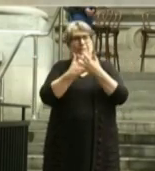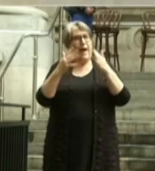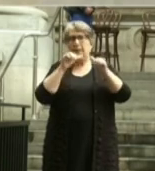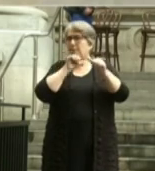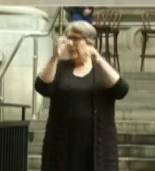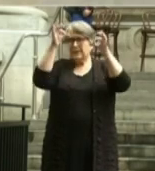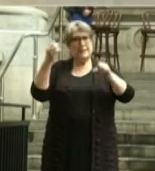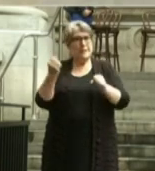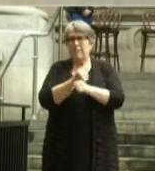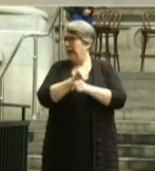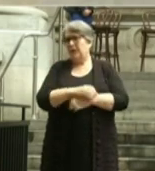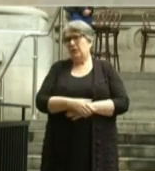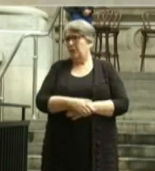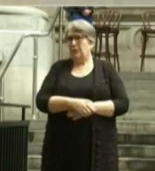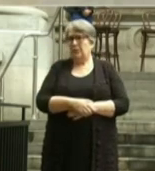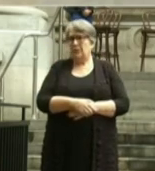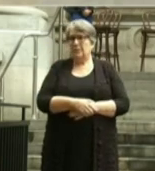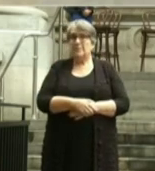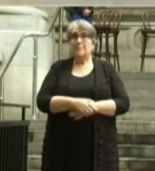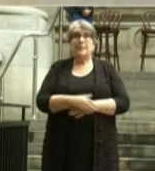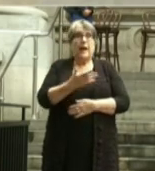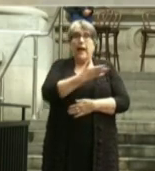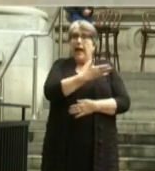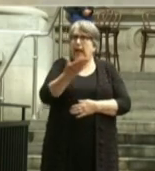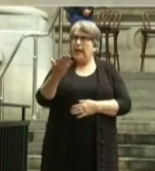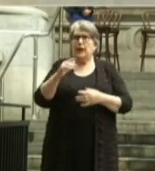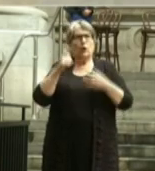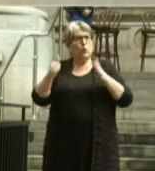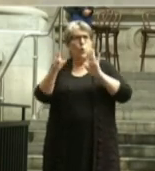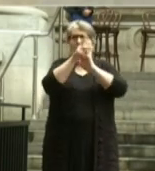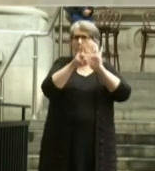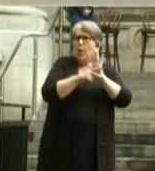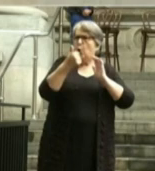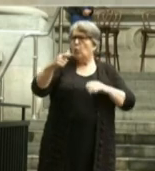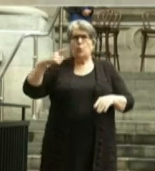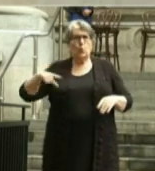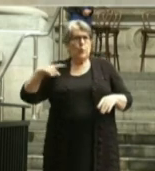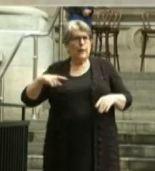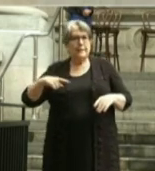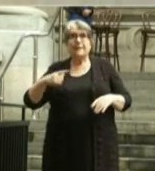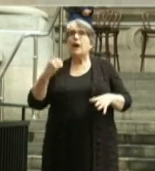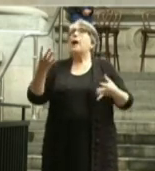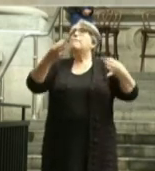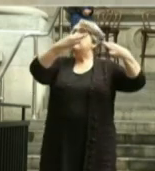best decisions are made. Any enduring policy or purpose invariably benefits from